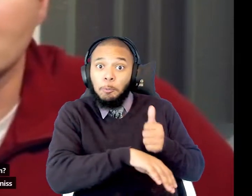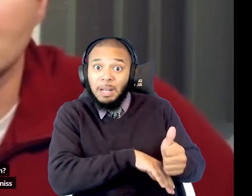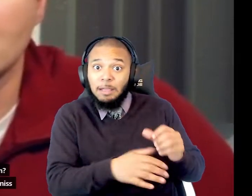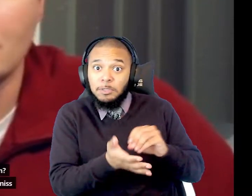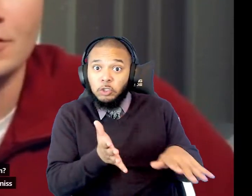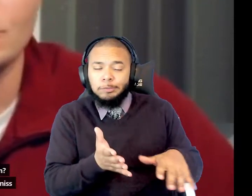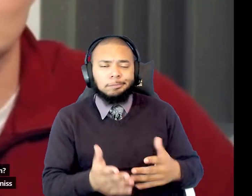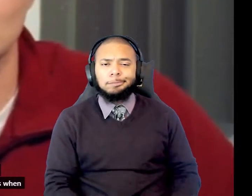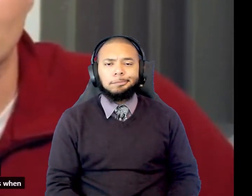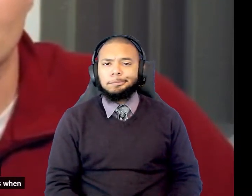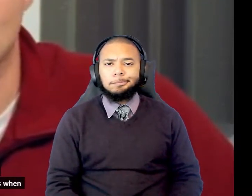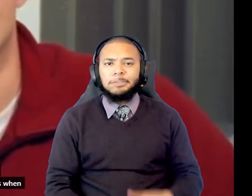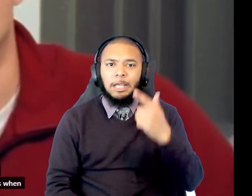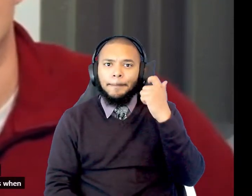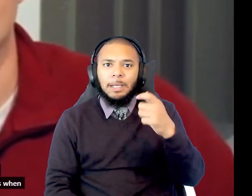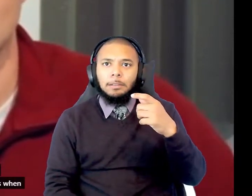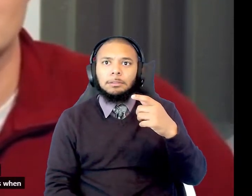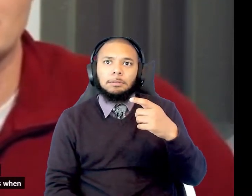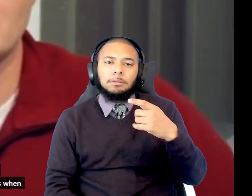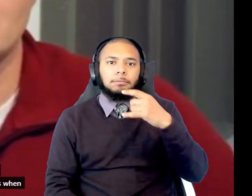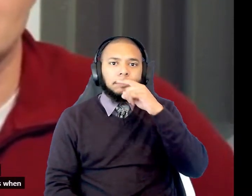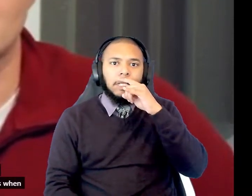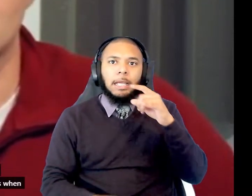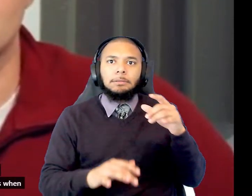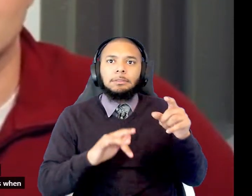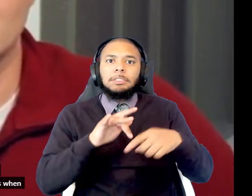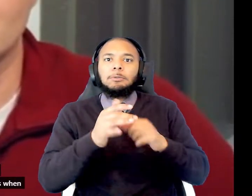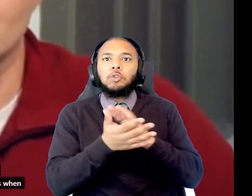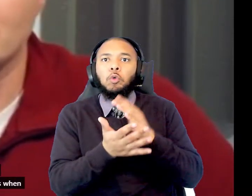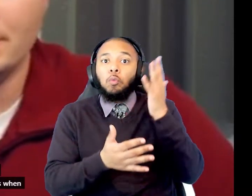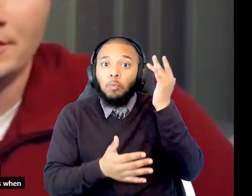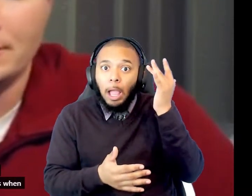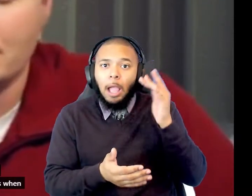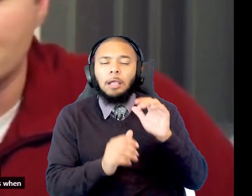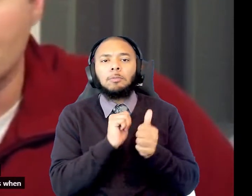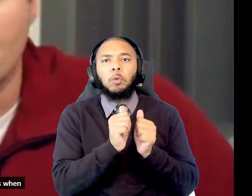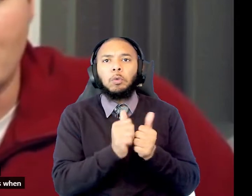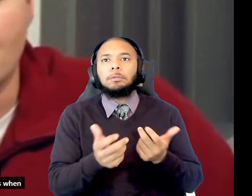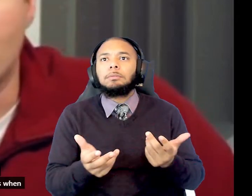can't, because kids miss school for sports, or kids,